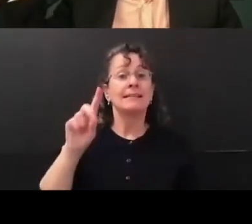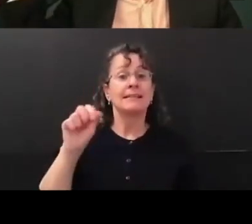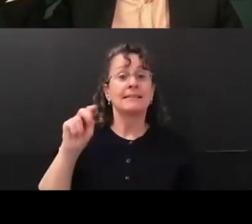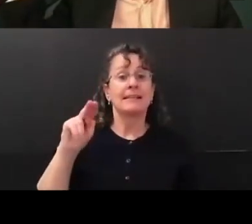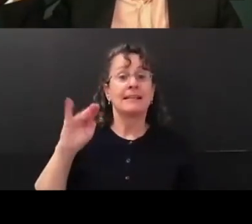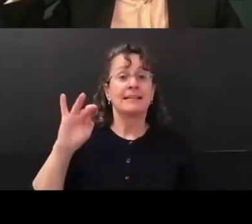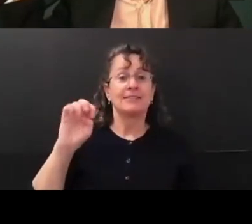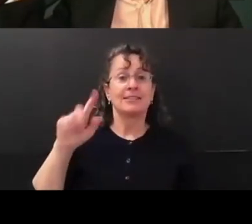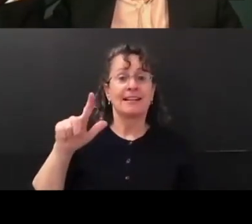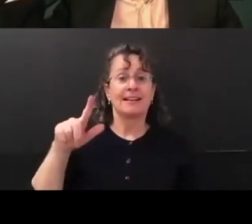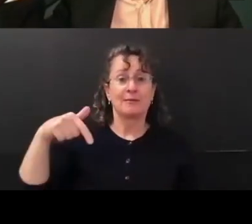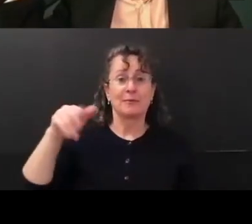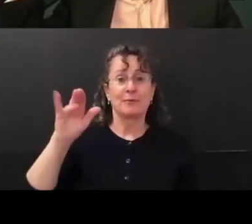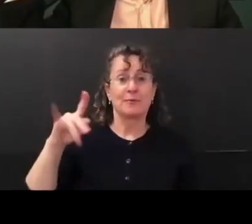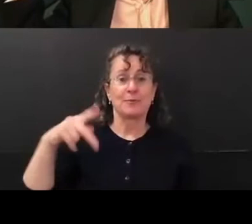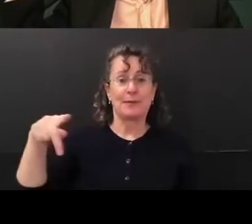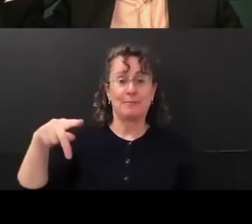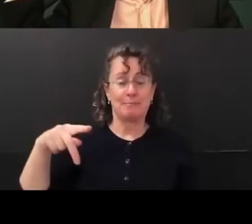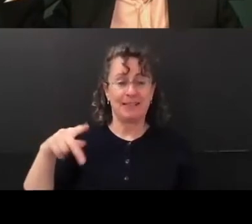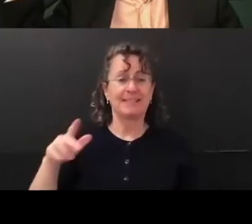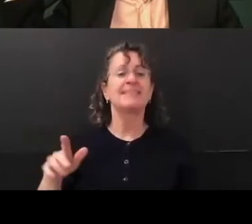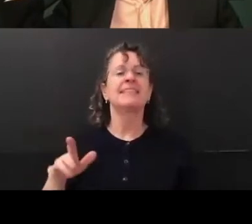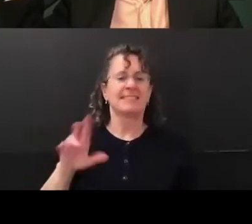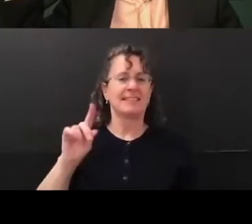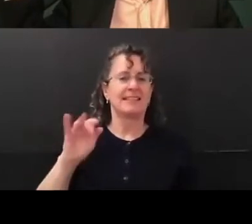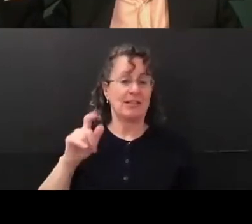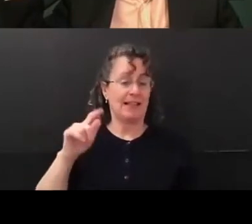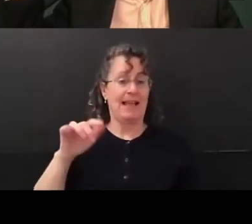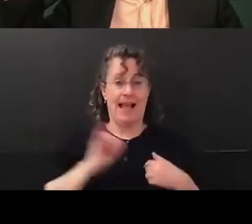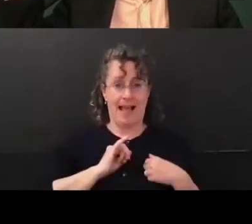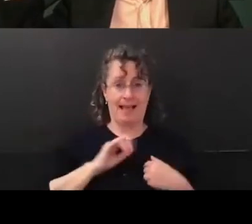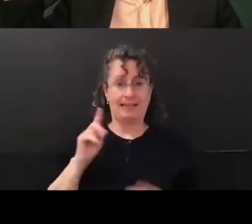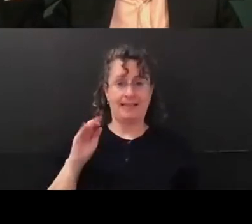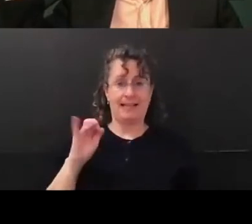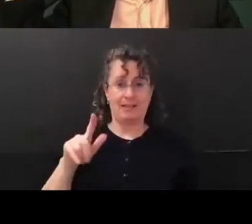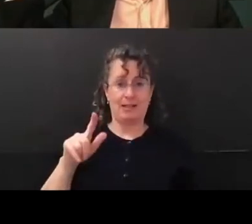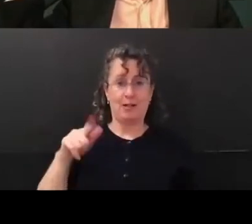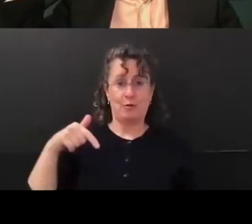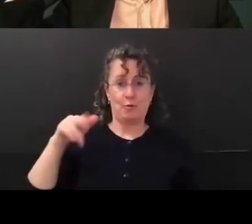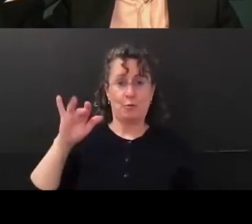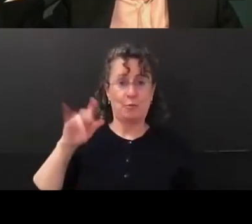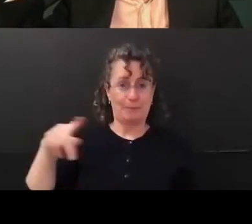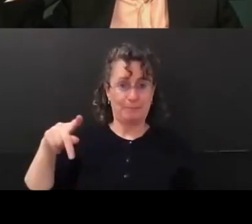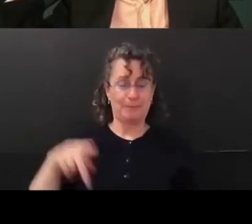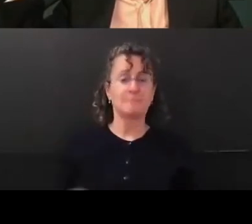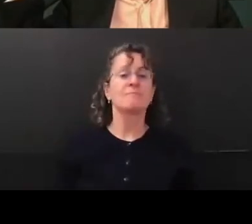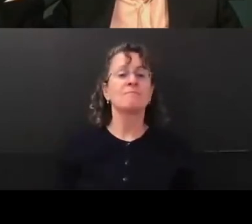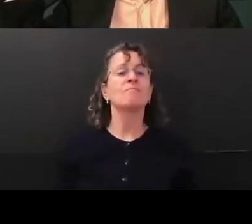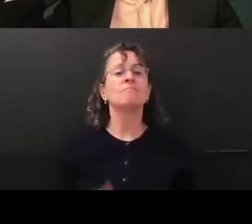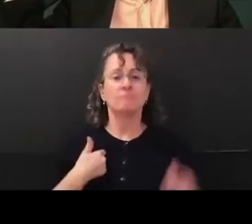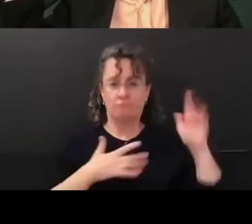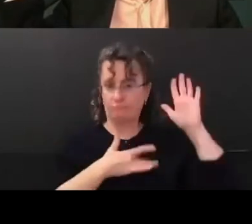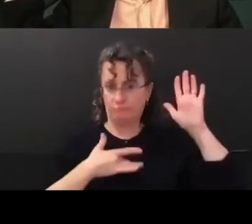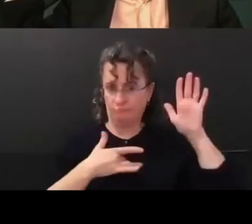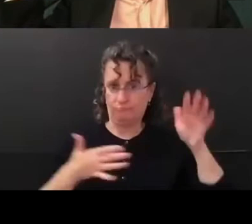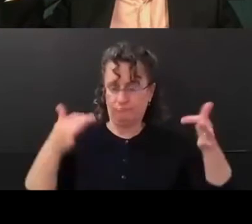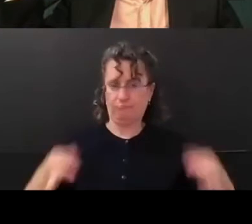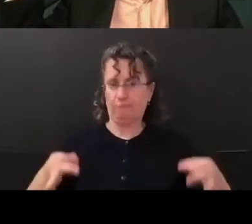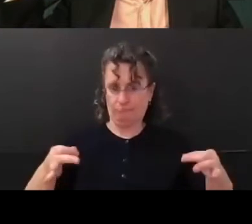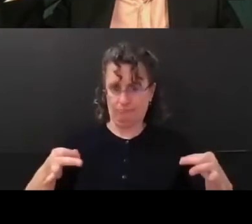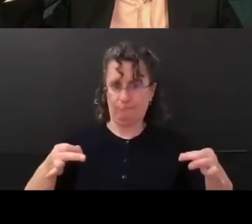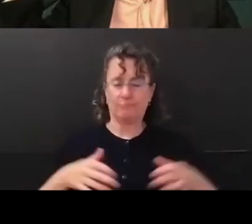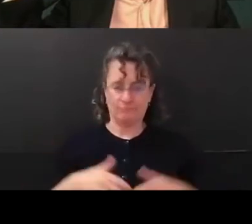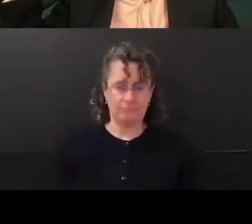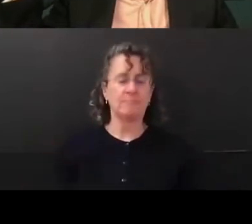Yep. I state your name, I, Daniel Quip, do solemnly affirm do solemnly